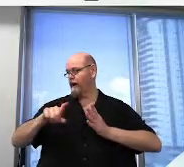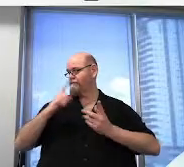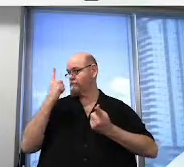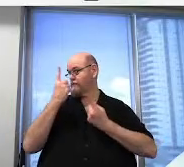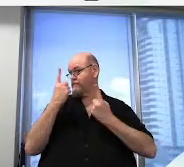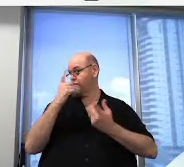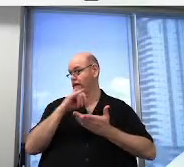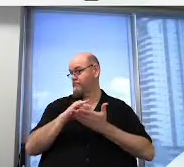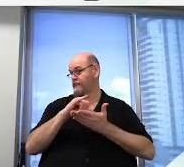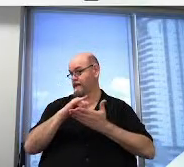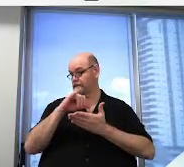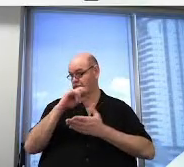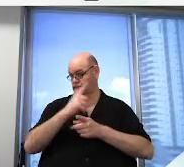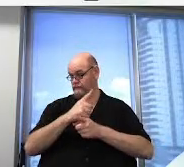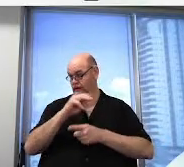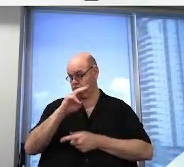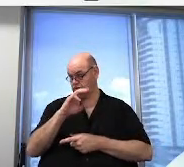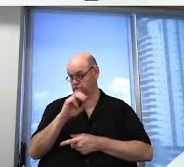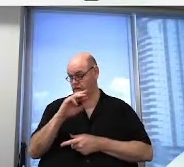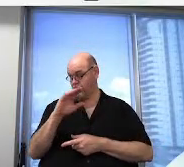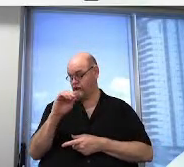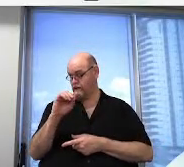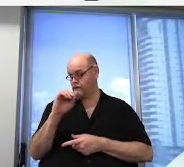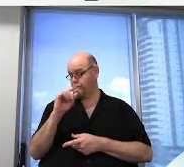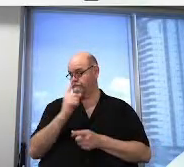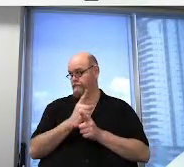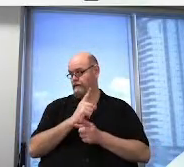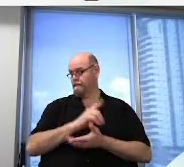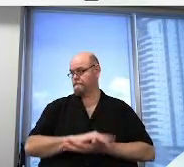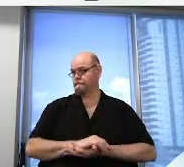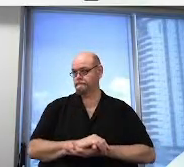think about that for a second. Isn't that right, Ms. Mercado?